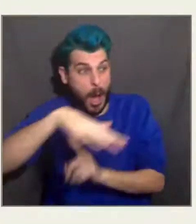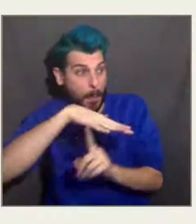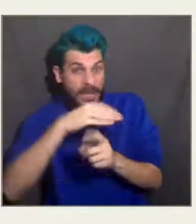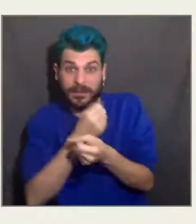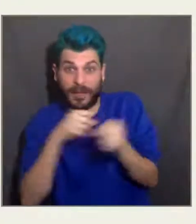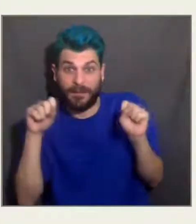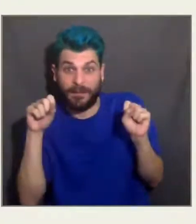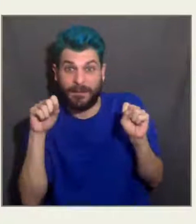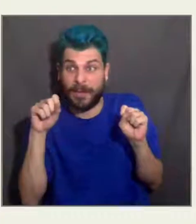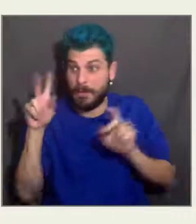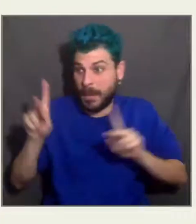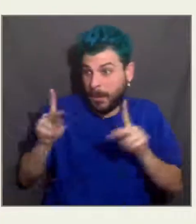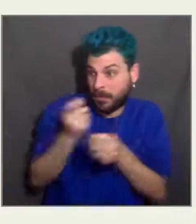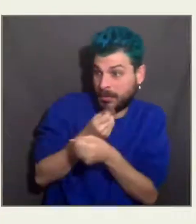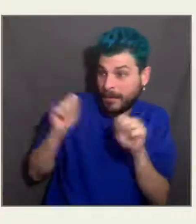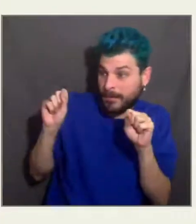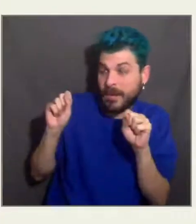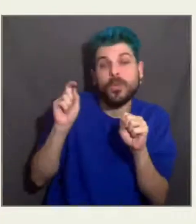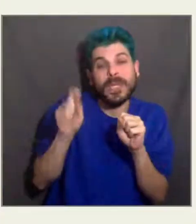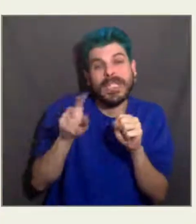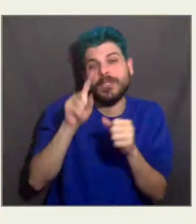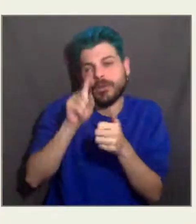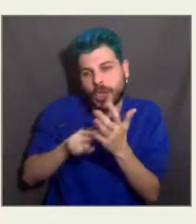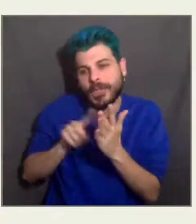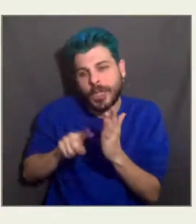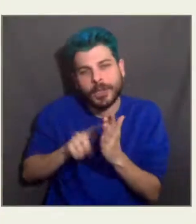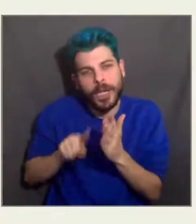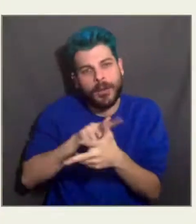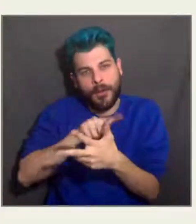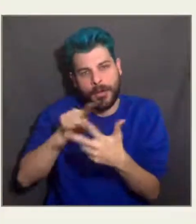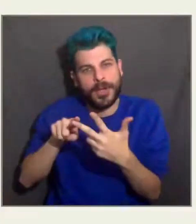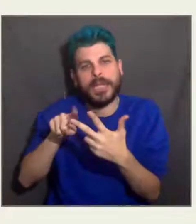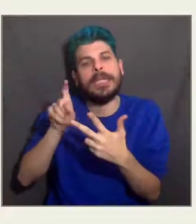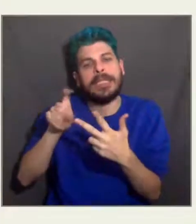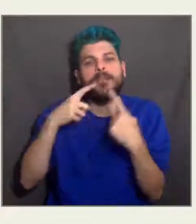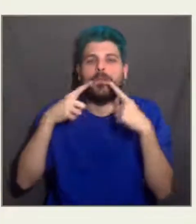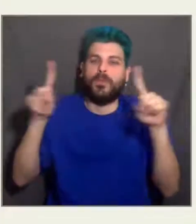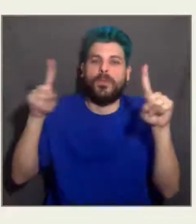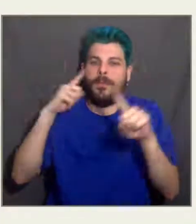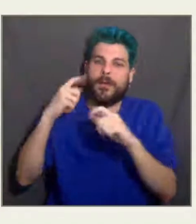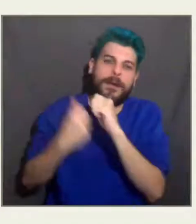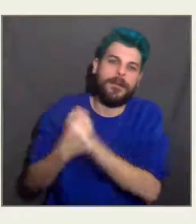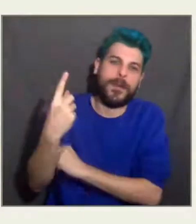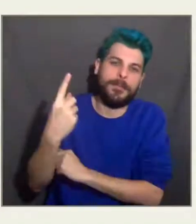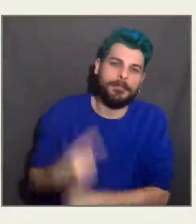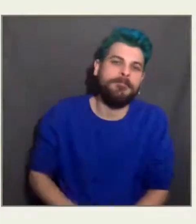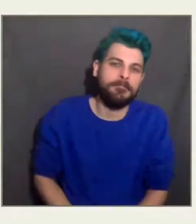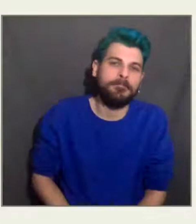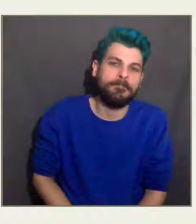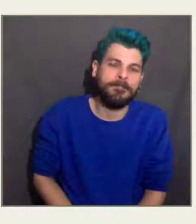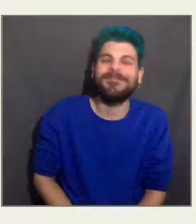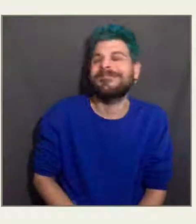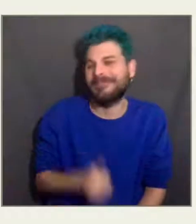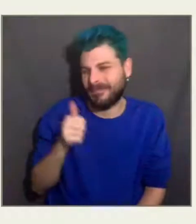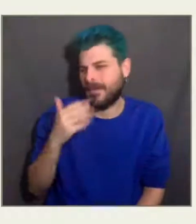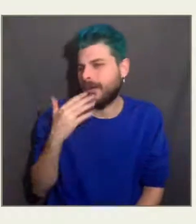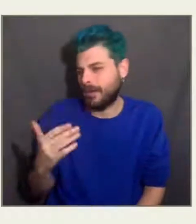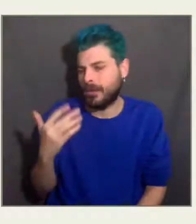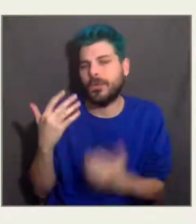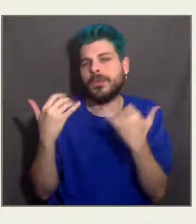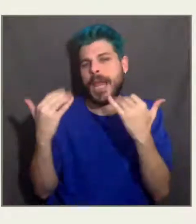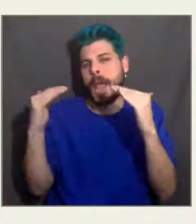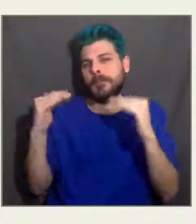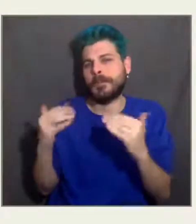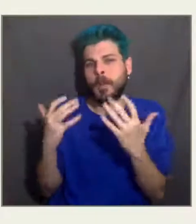sure that this is working for everybody. Okay, I appreciate that. Another pivot. I wanted to talk about parks and some